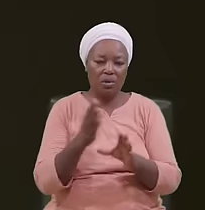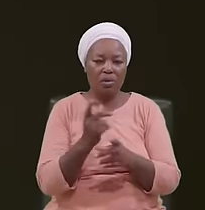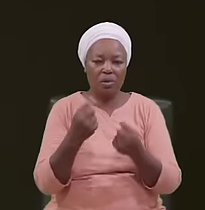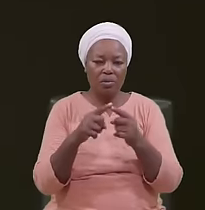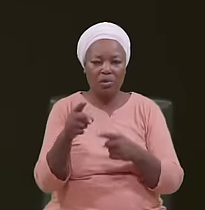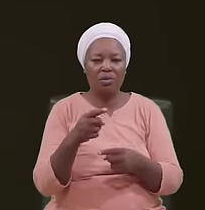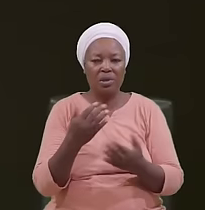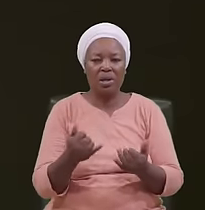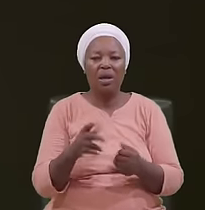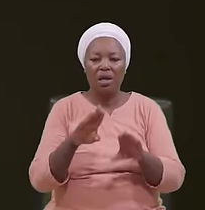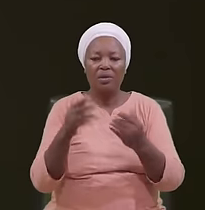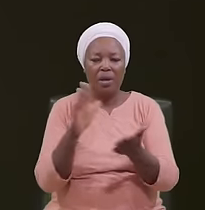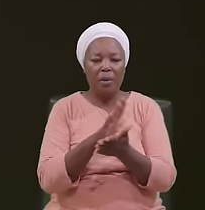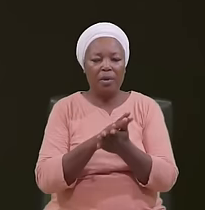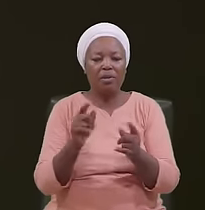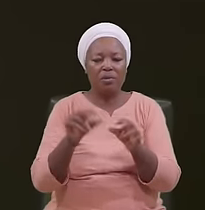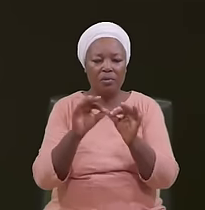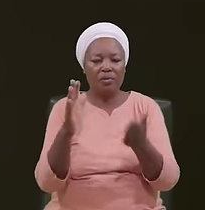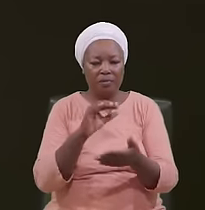them the paper to fill.